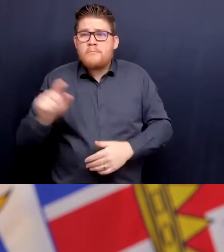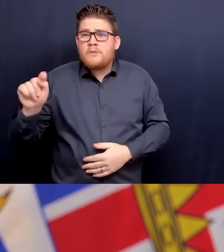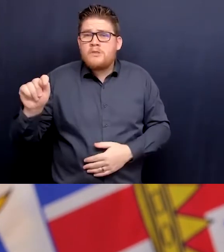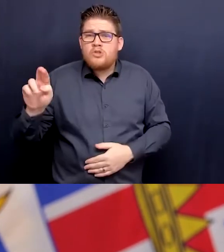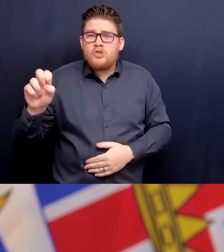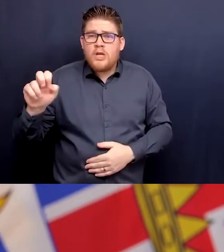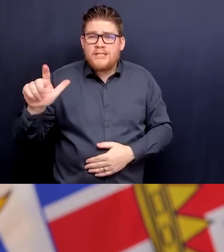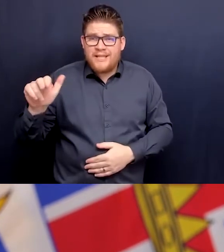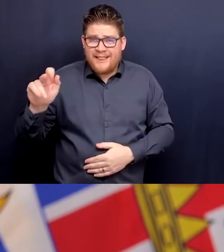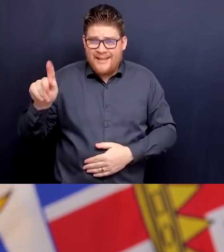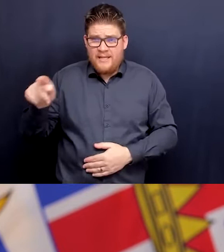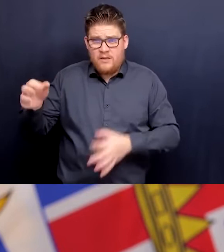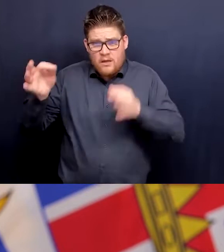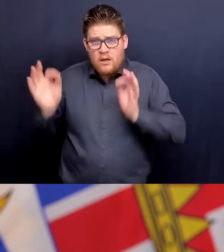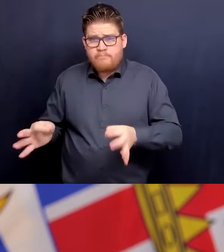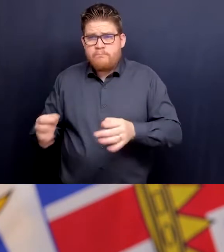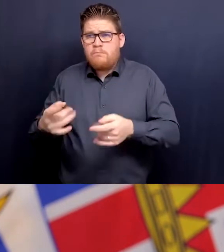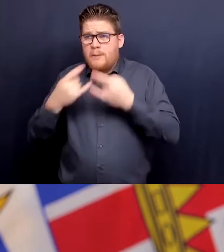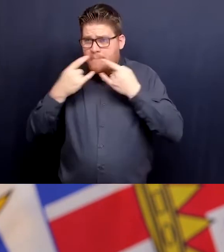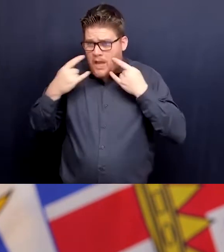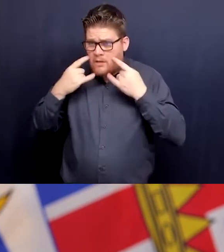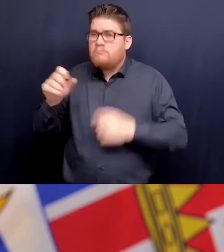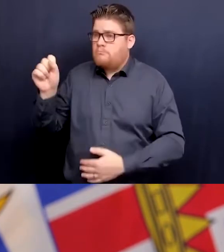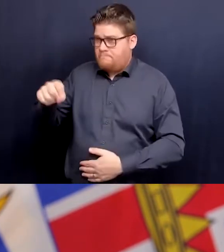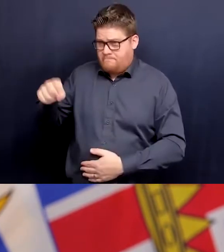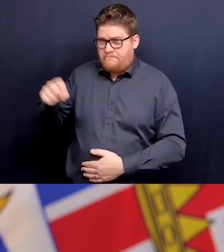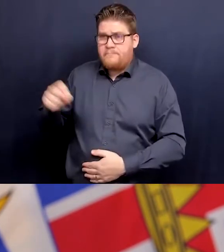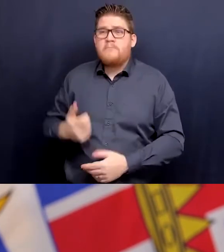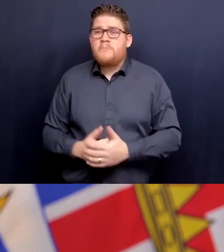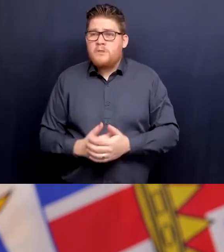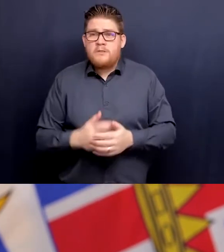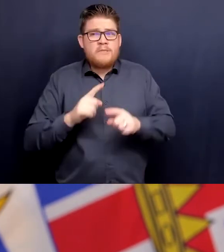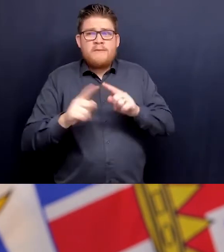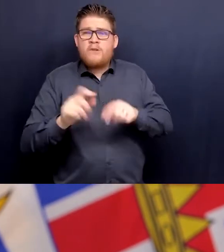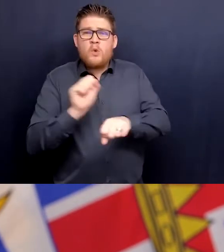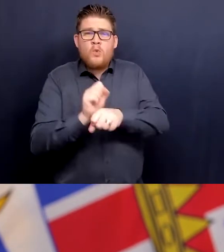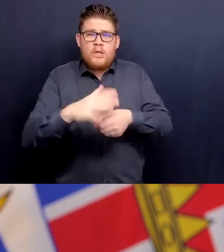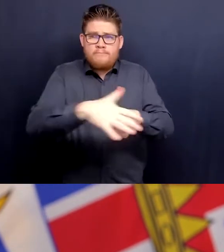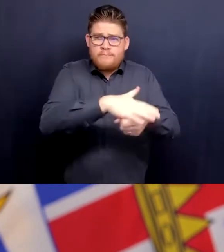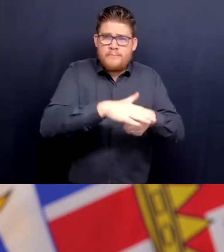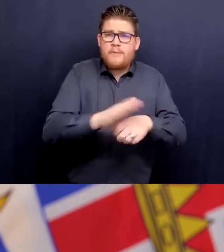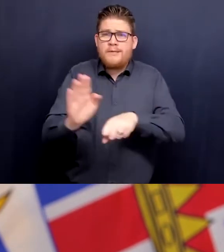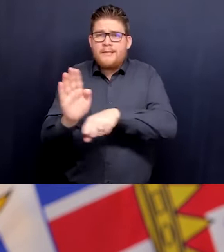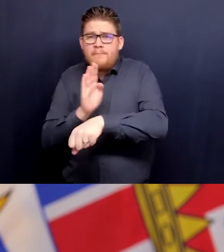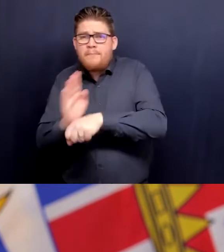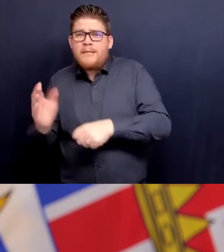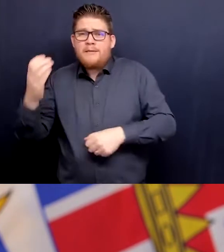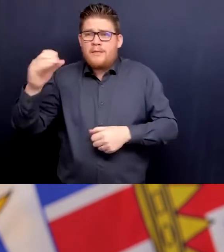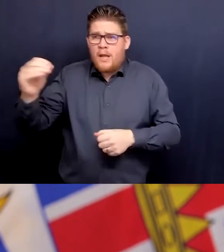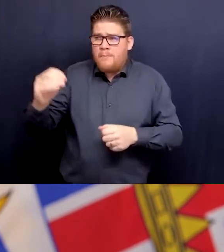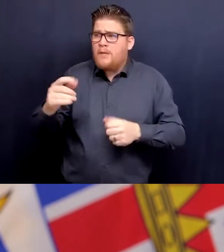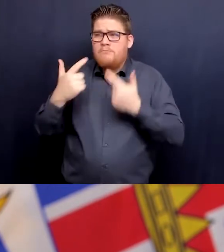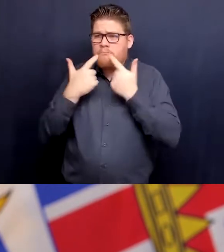be protected for various reasons, and they can require mask wearing. They can require the vaccine card